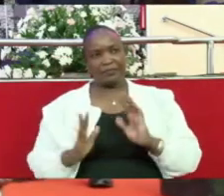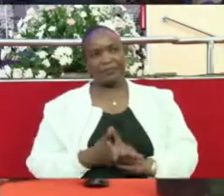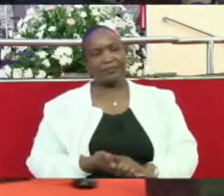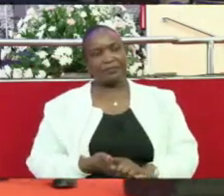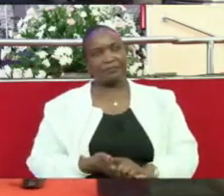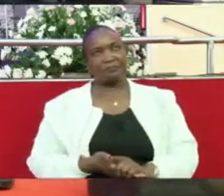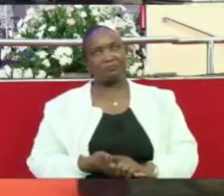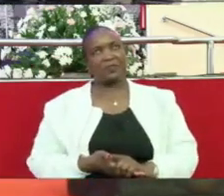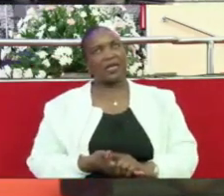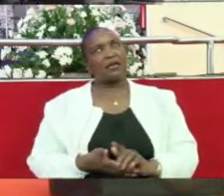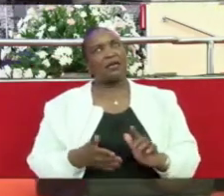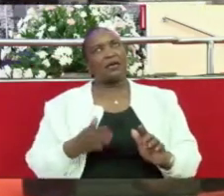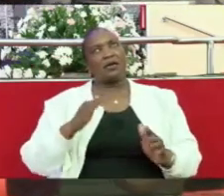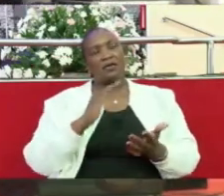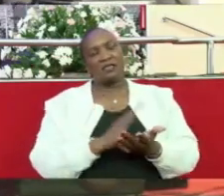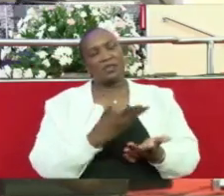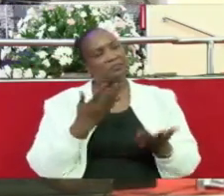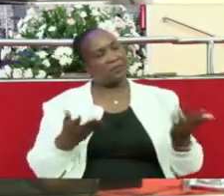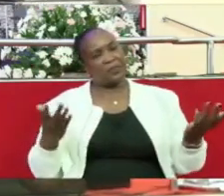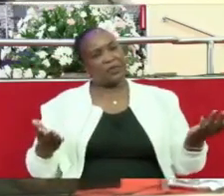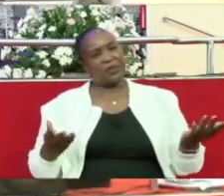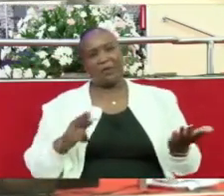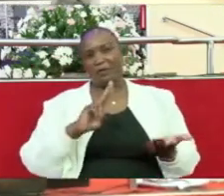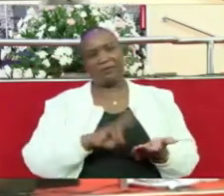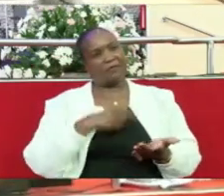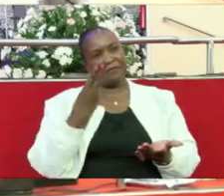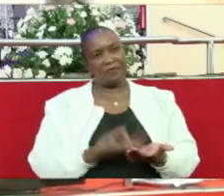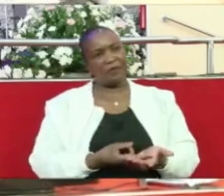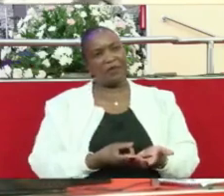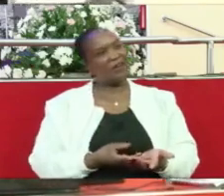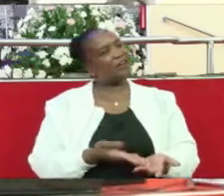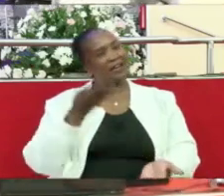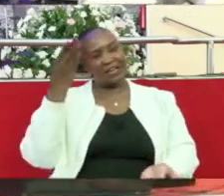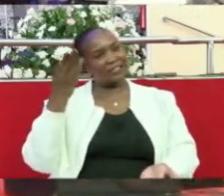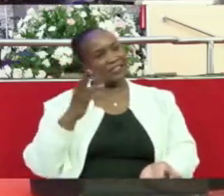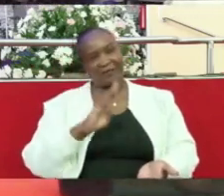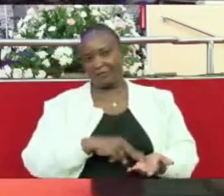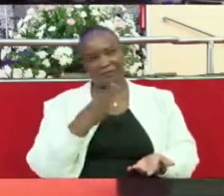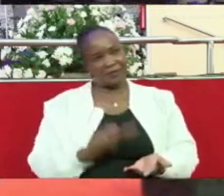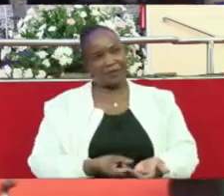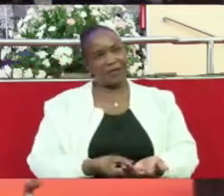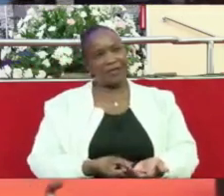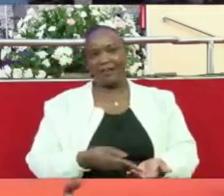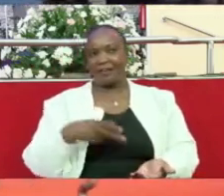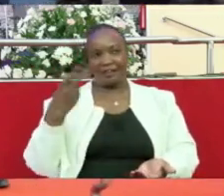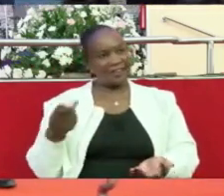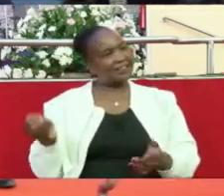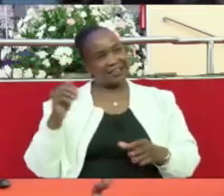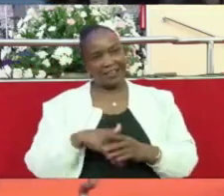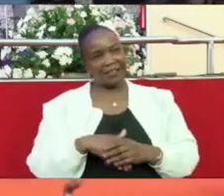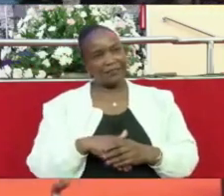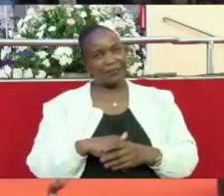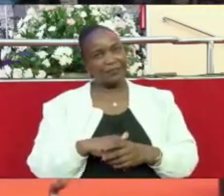every day and rising, kwa wale wote ambao tunainuka kila siku na kuinuka, the Lord is providing grace for us. Anatupatia neema Bwana.